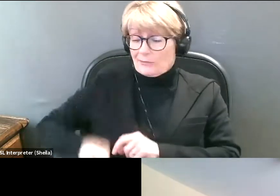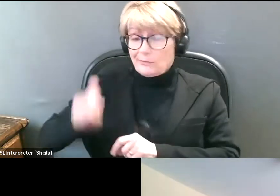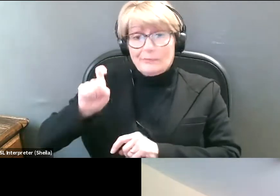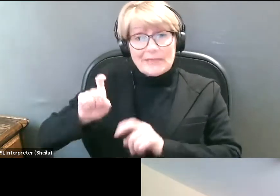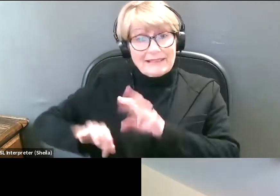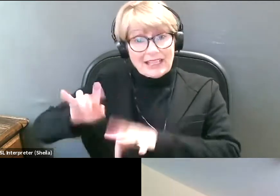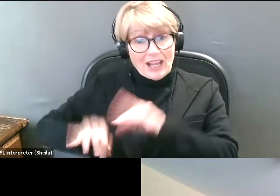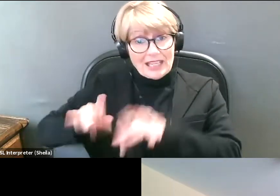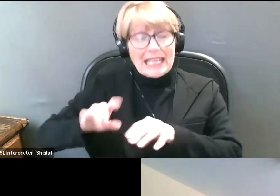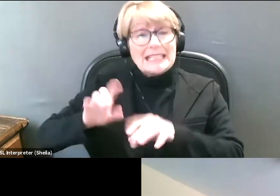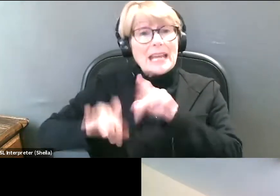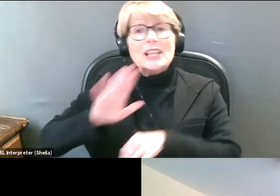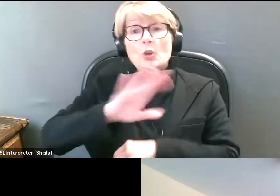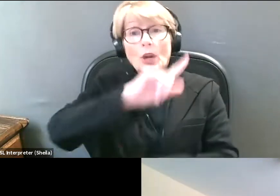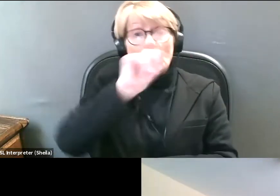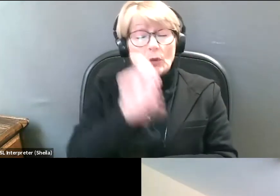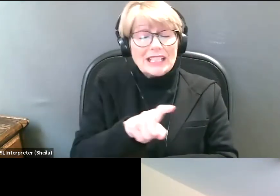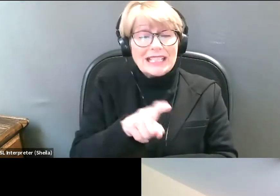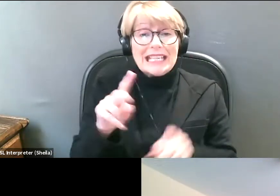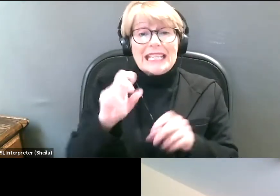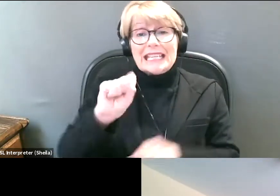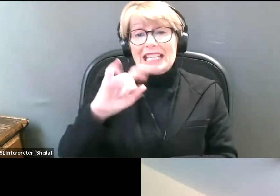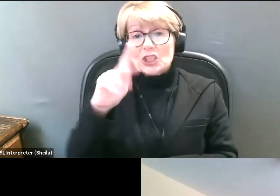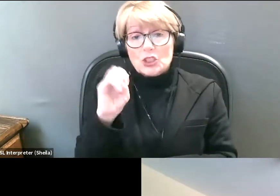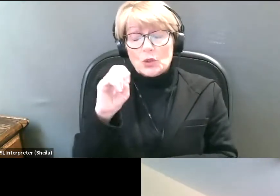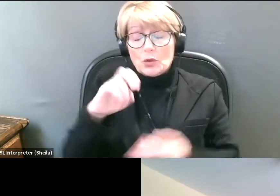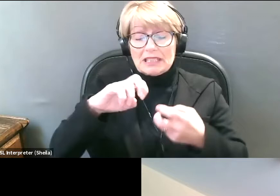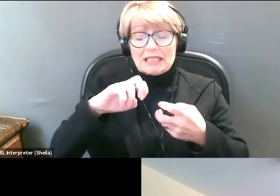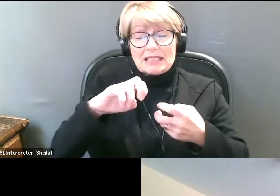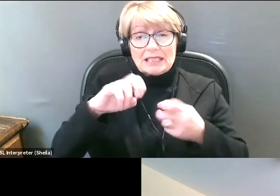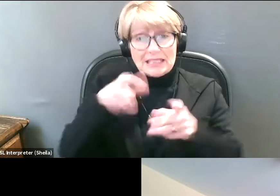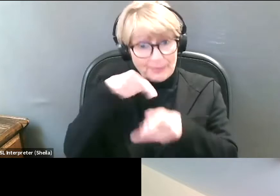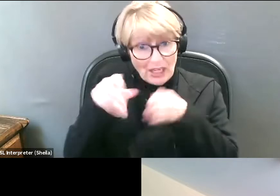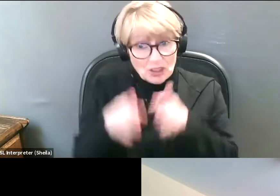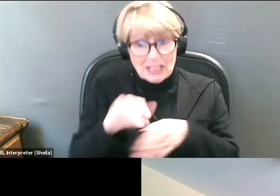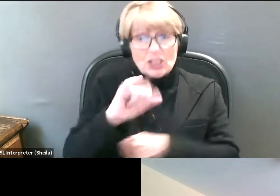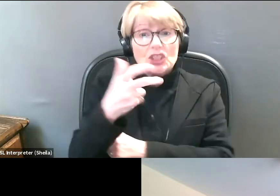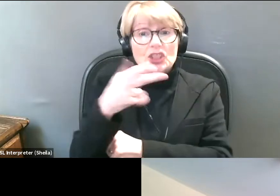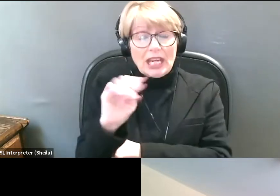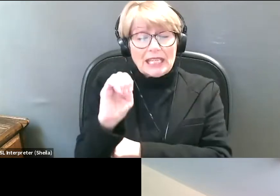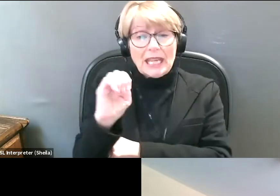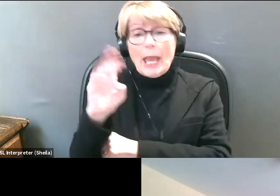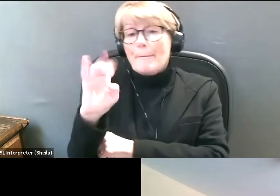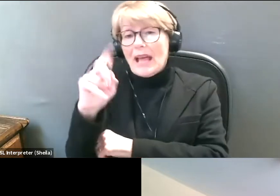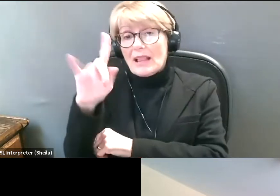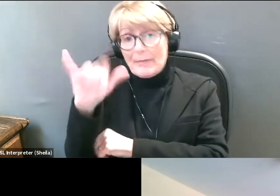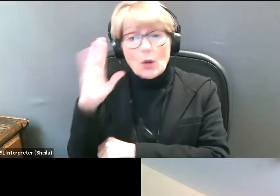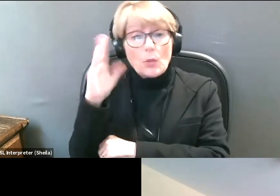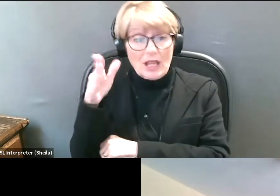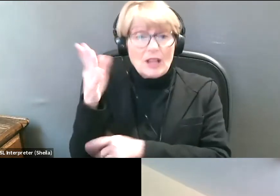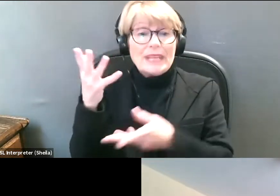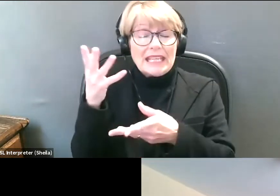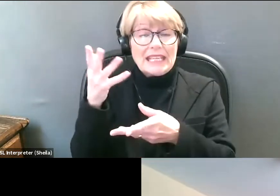questions. Issue Specialist Jane Ballingy will be monitoring the chat. Also, if you would like to be part of the